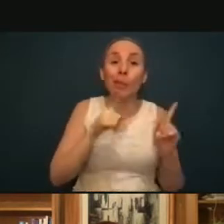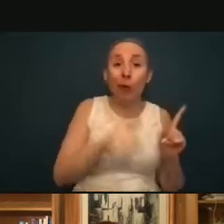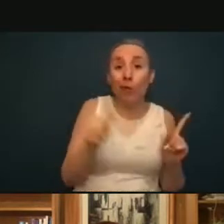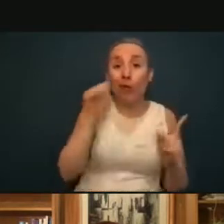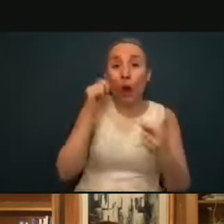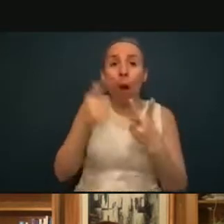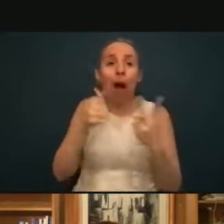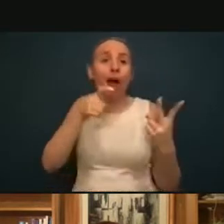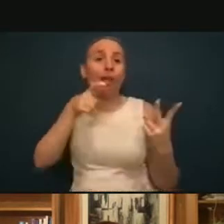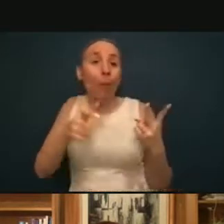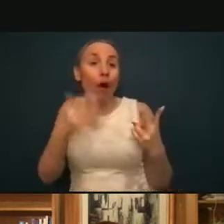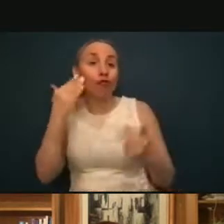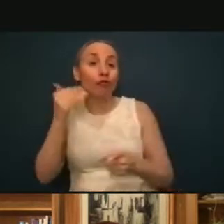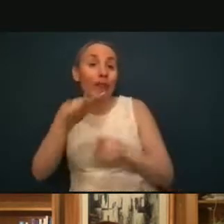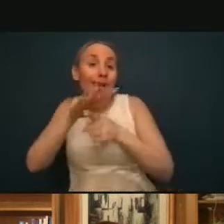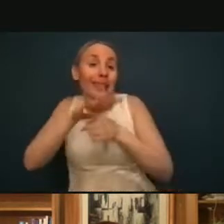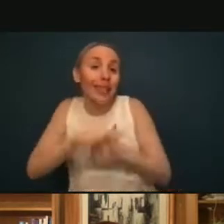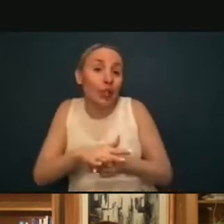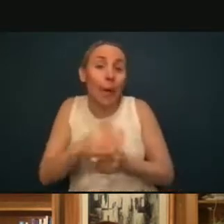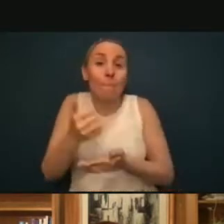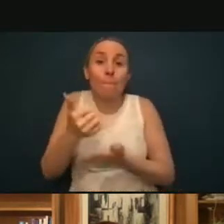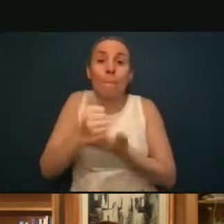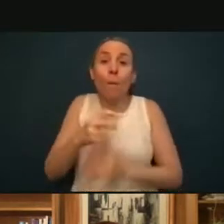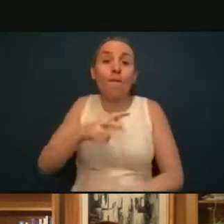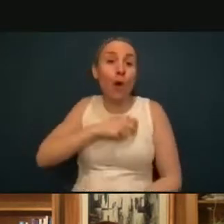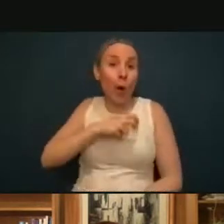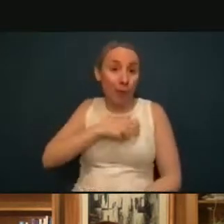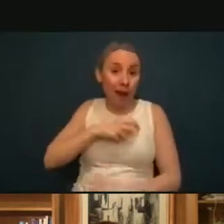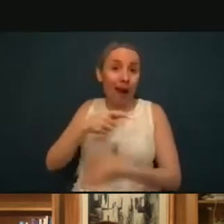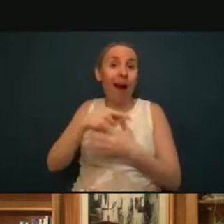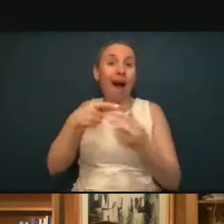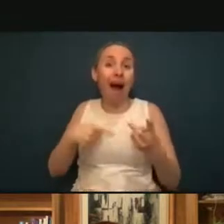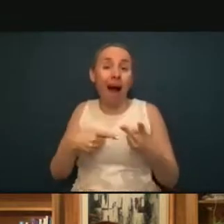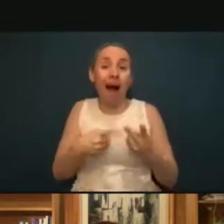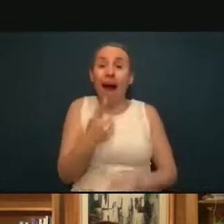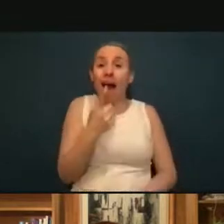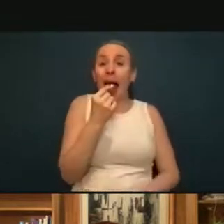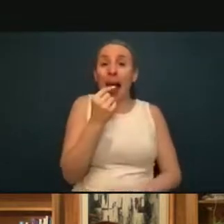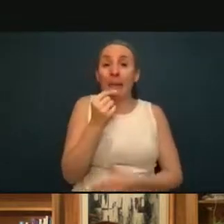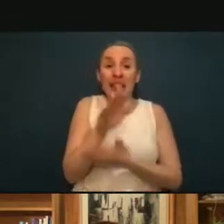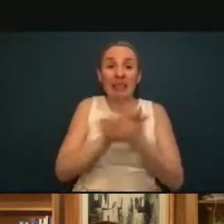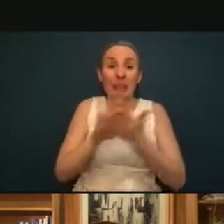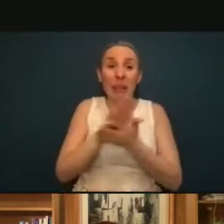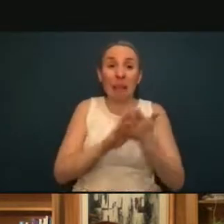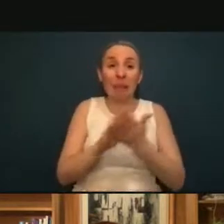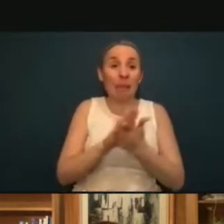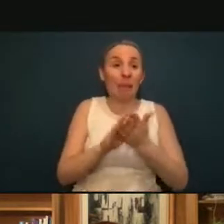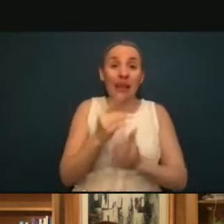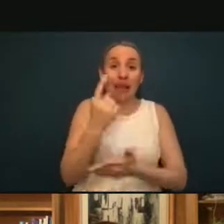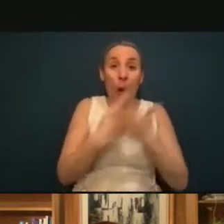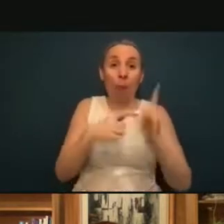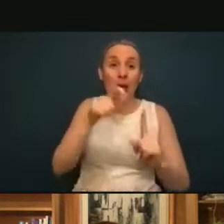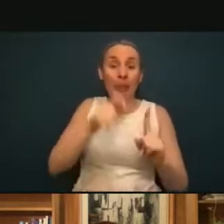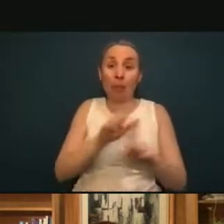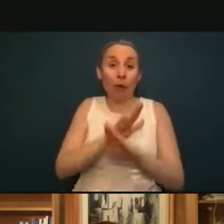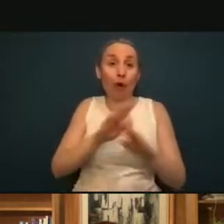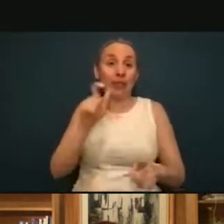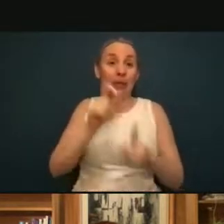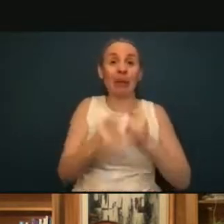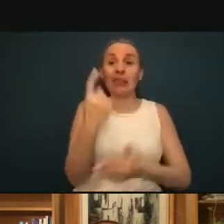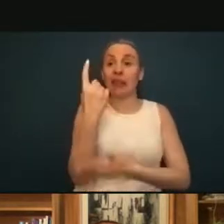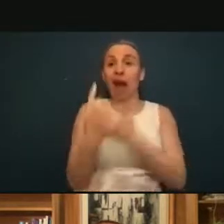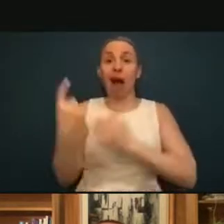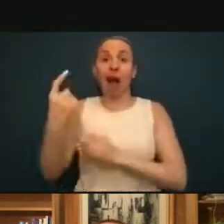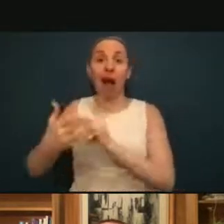homophobia, ableism is a major barrier and wrecks opportunities for disabled people. Ableism applies to a wide range